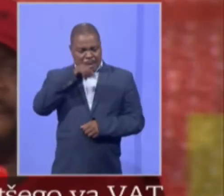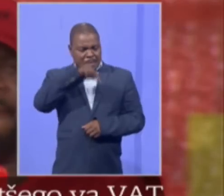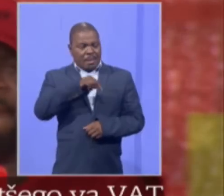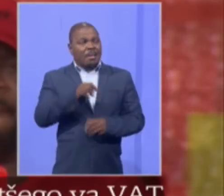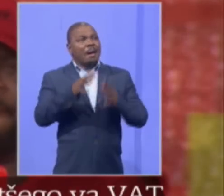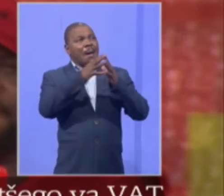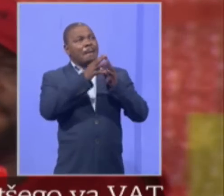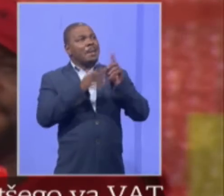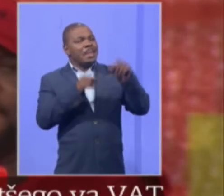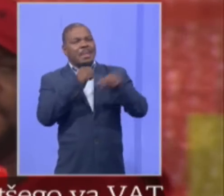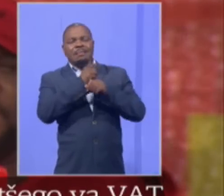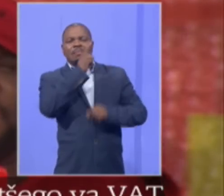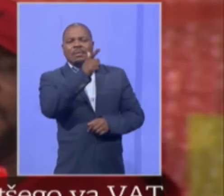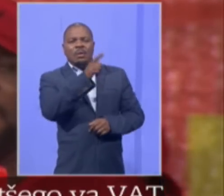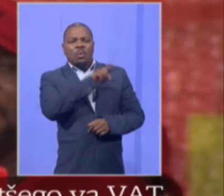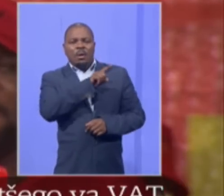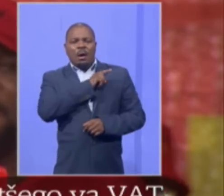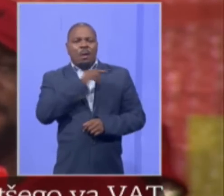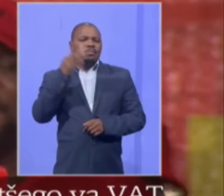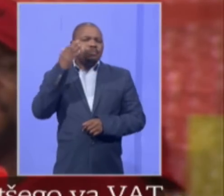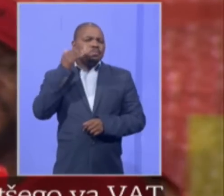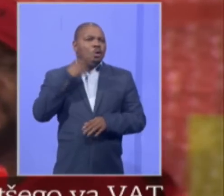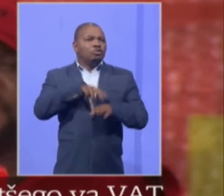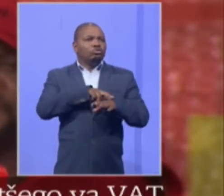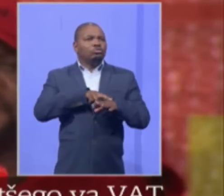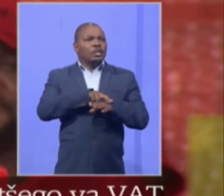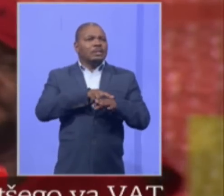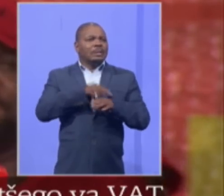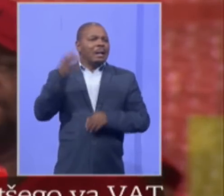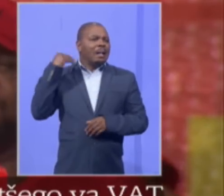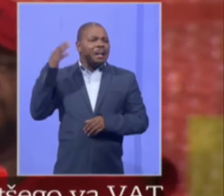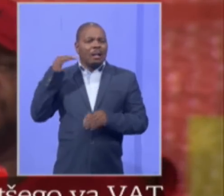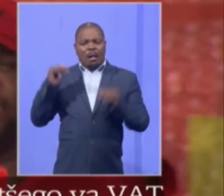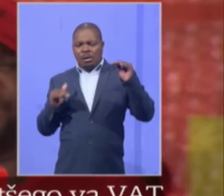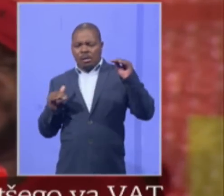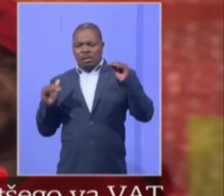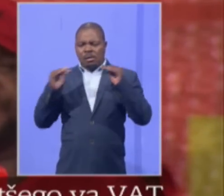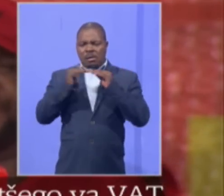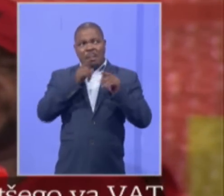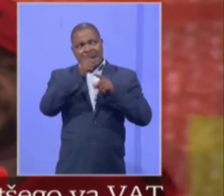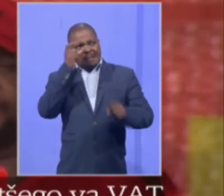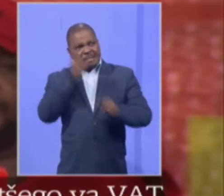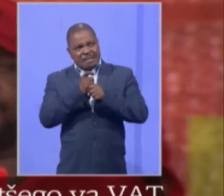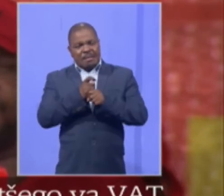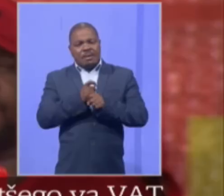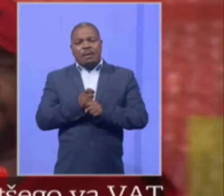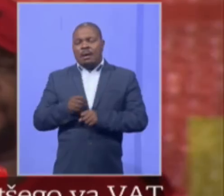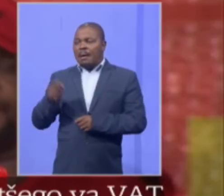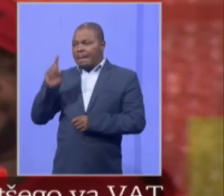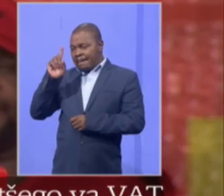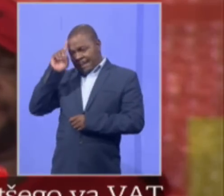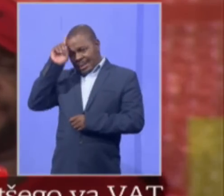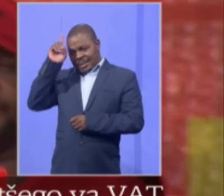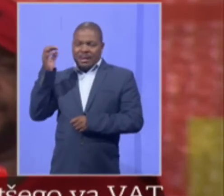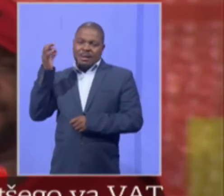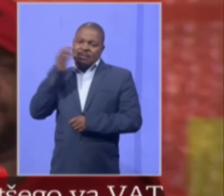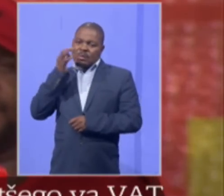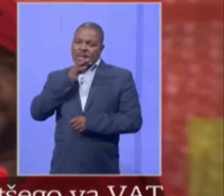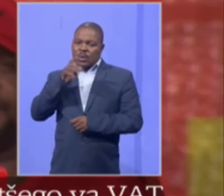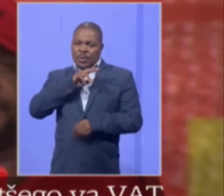USA that when white racists refused equality, Nelson Mandela said they must just